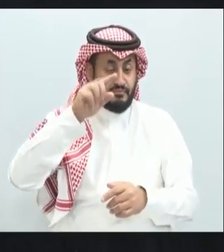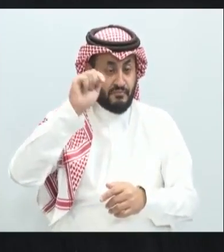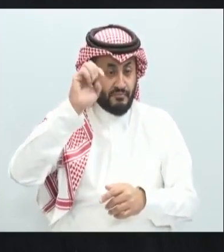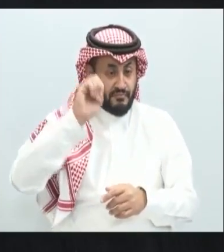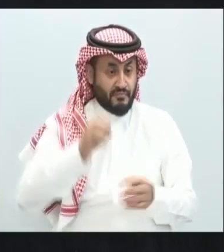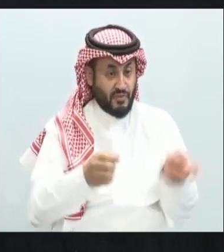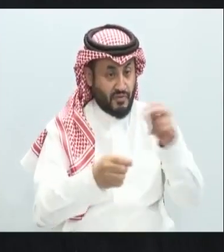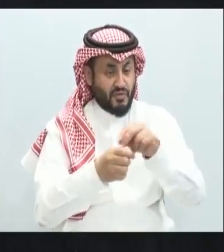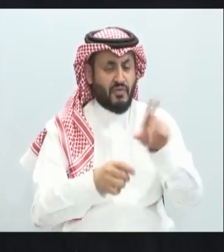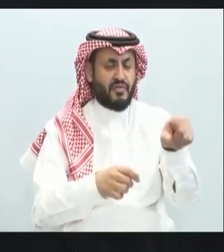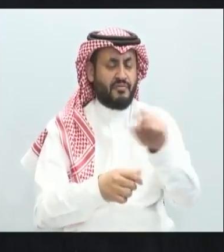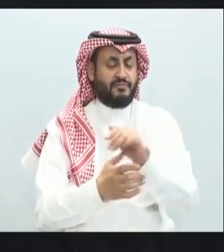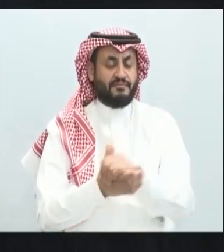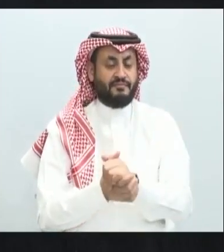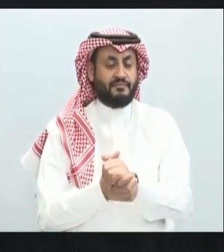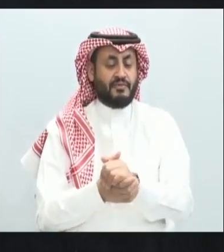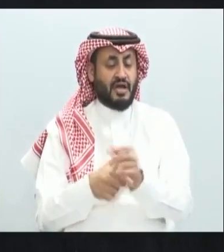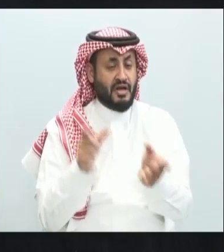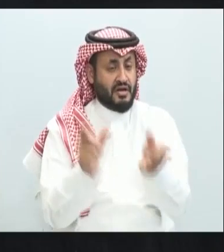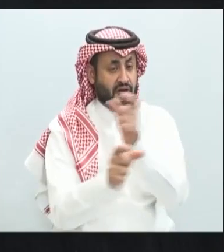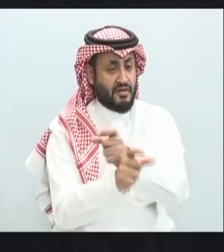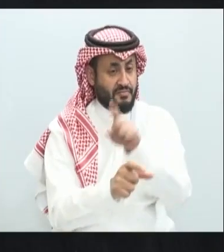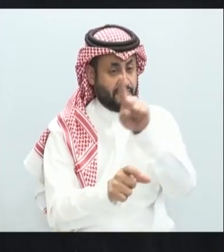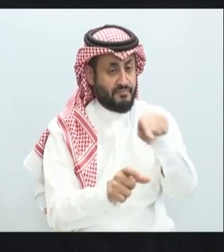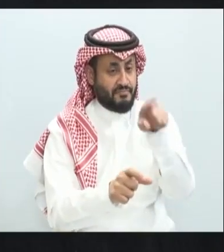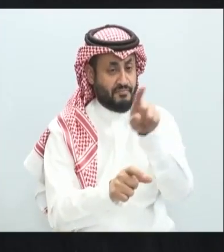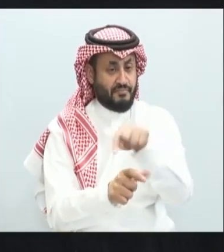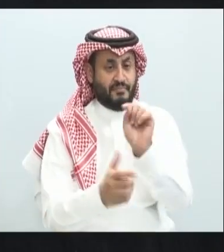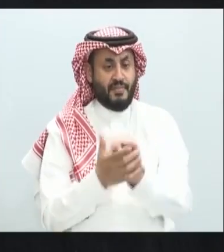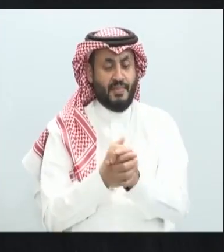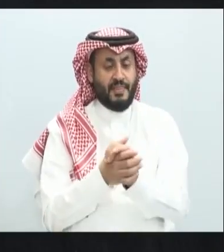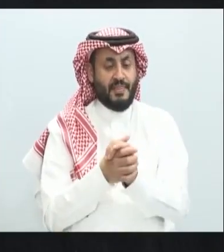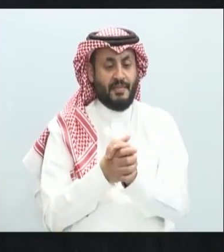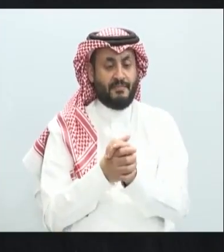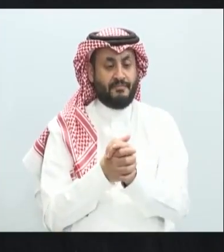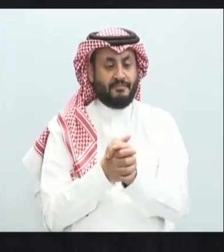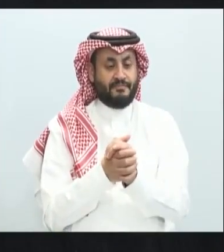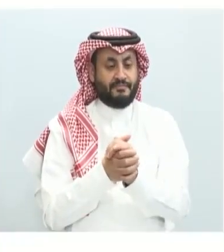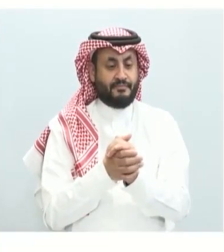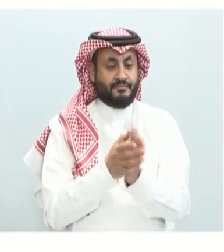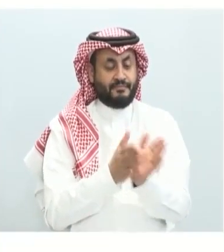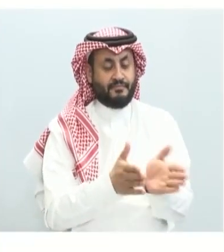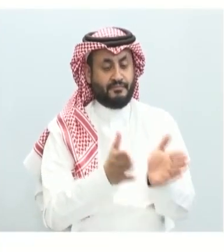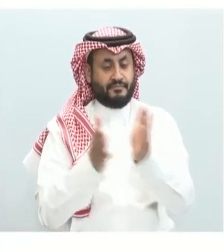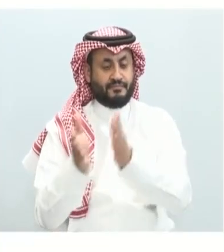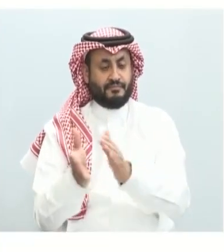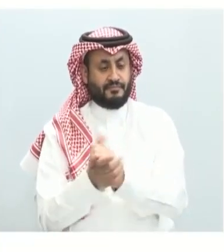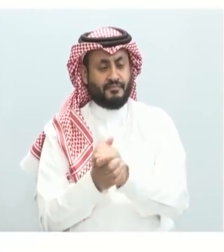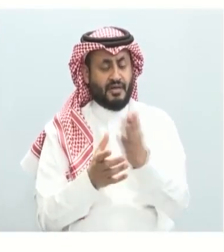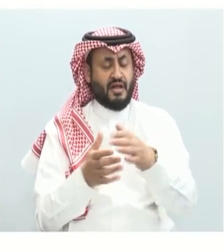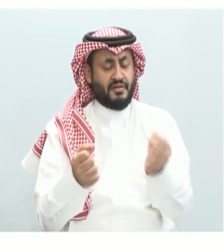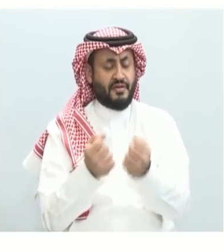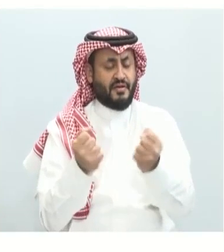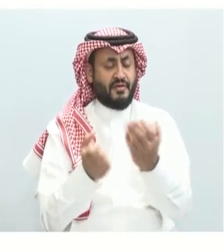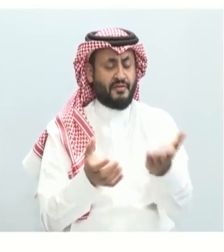we add to it going without making any changes. And after this, we had a game that